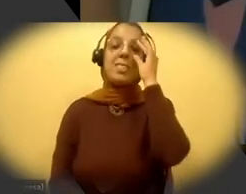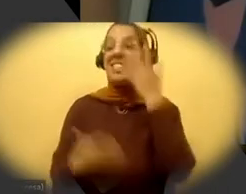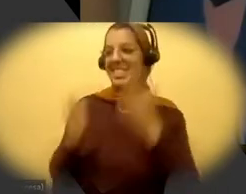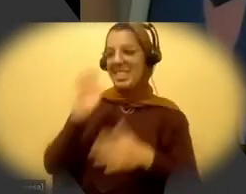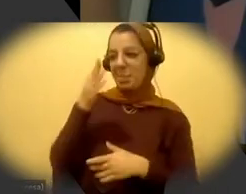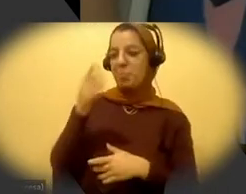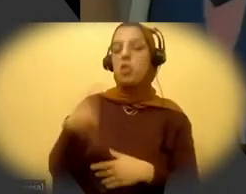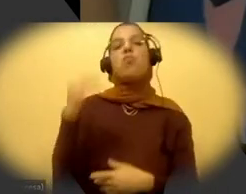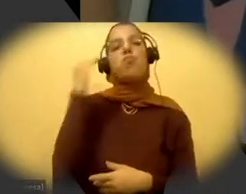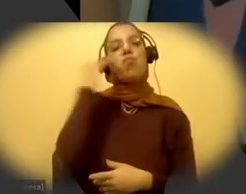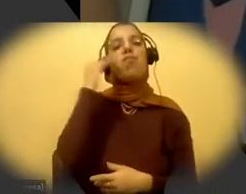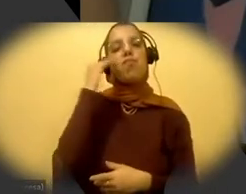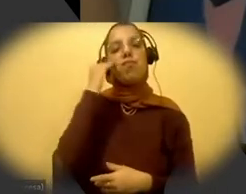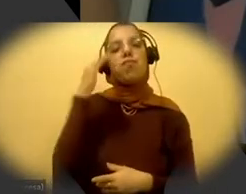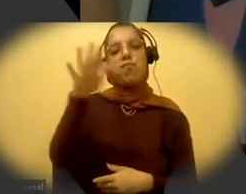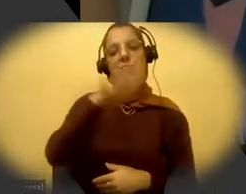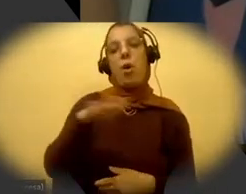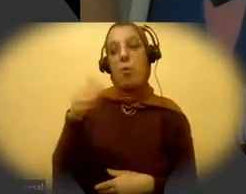well.